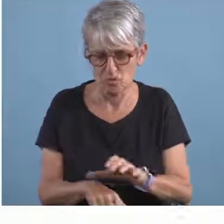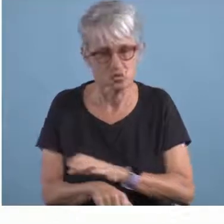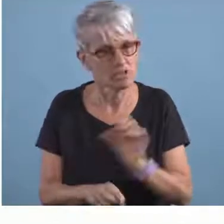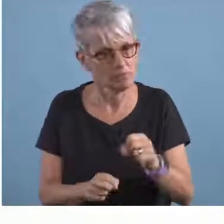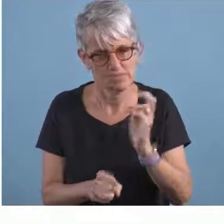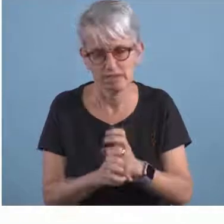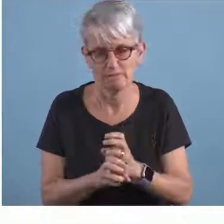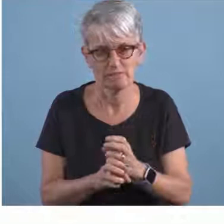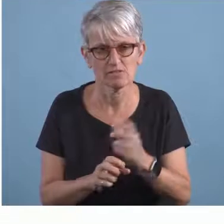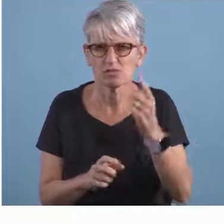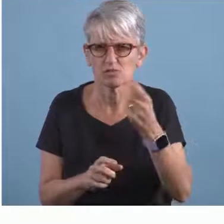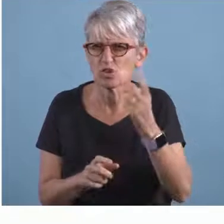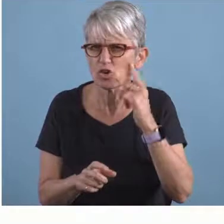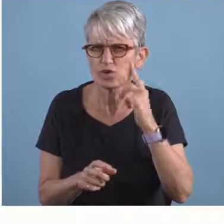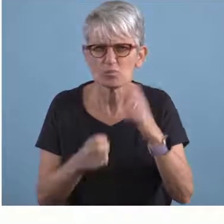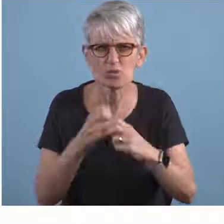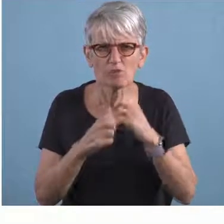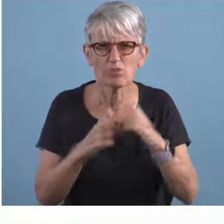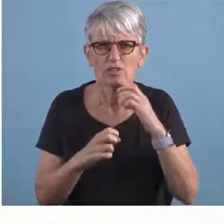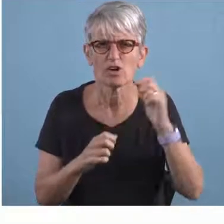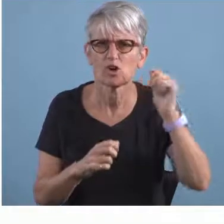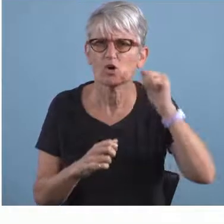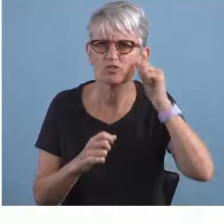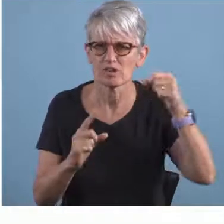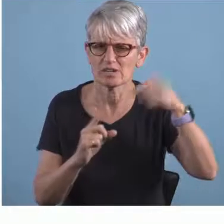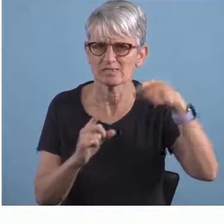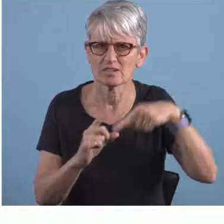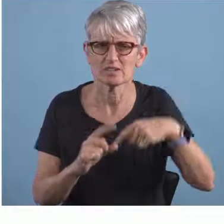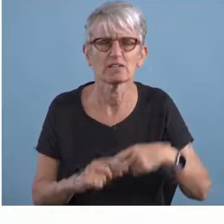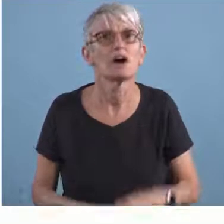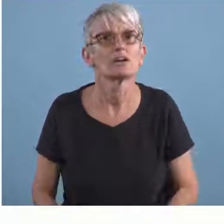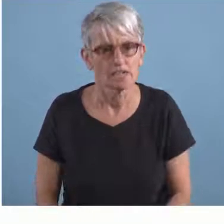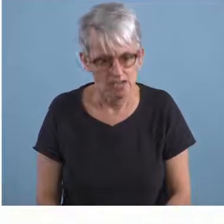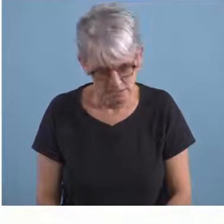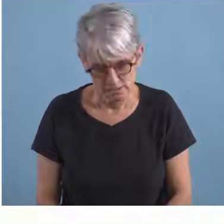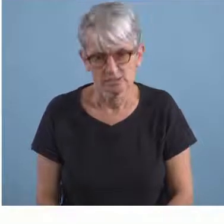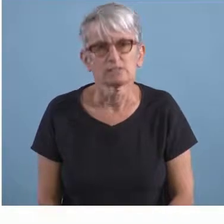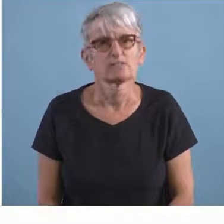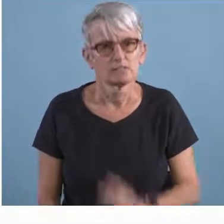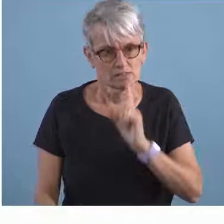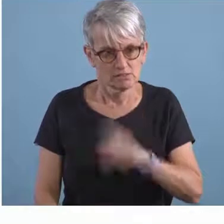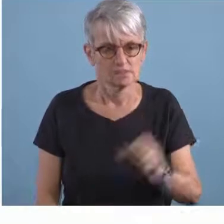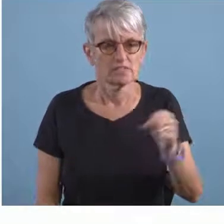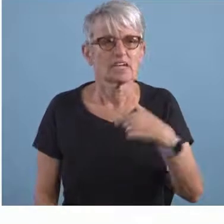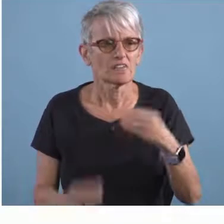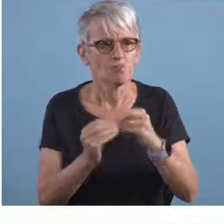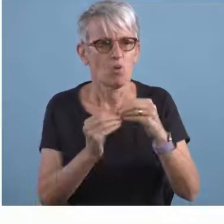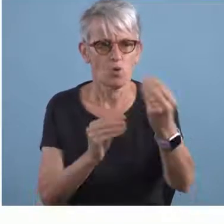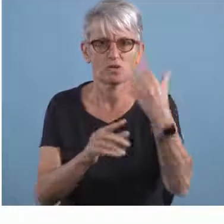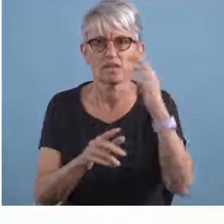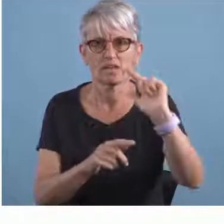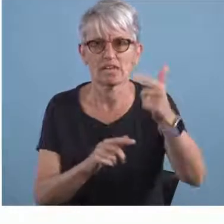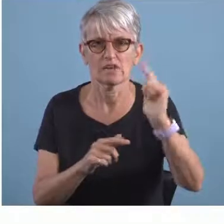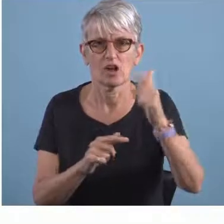Have I heard of any issues with the auditory signal? Absolutely. And I have more slides about that when we